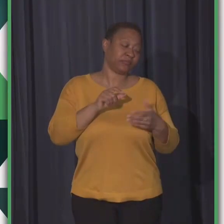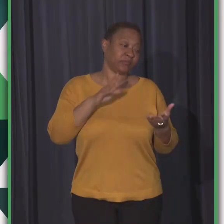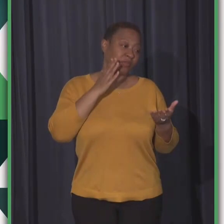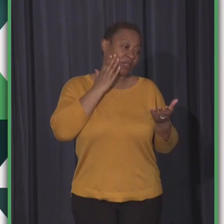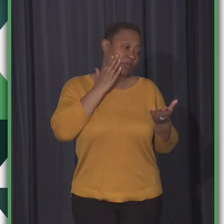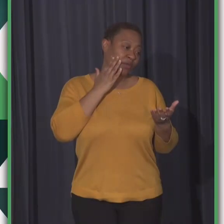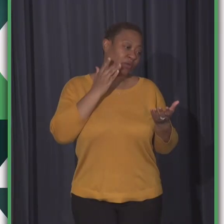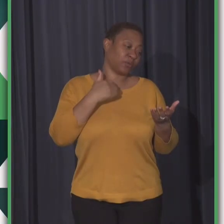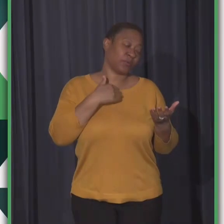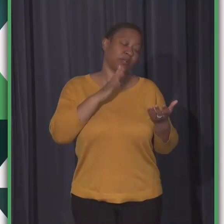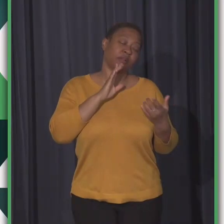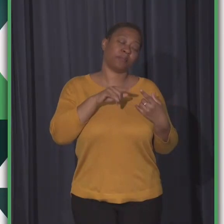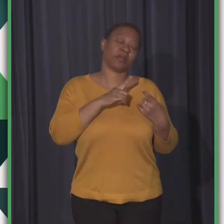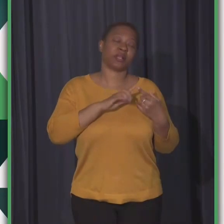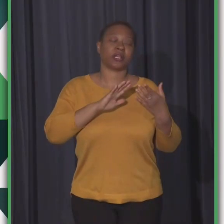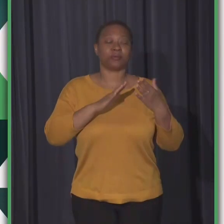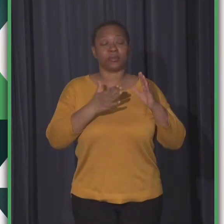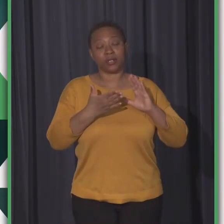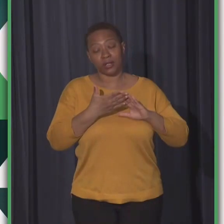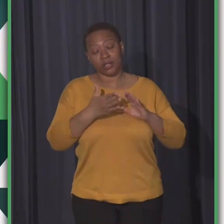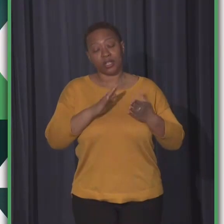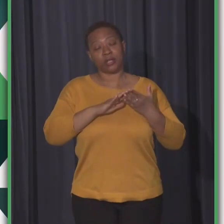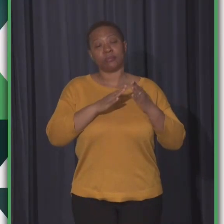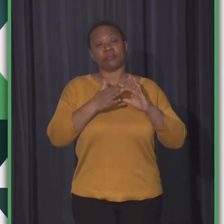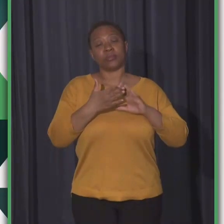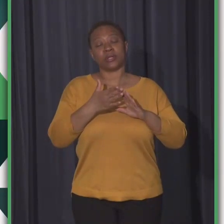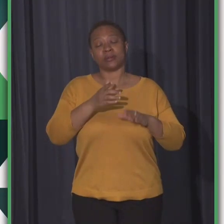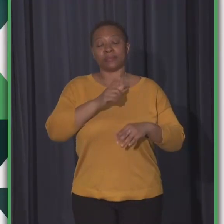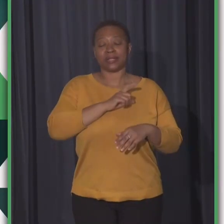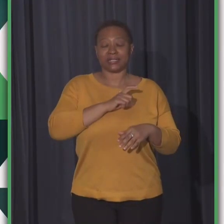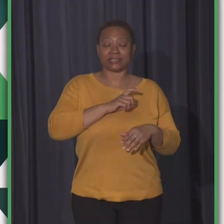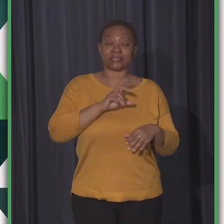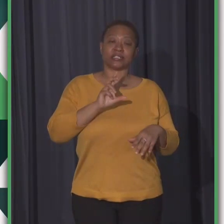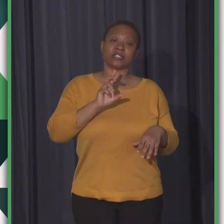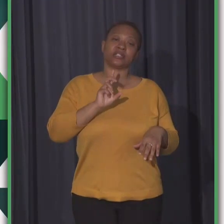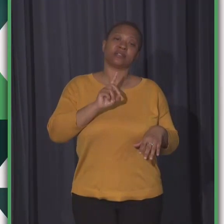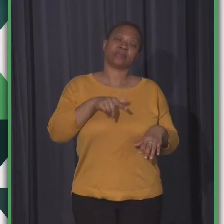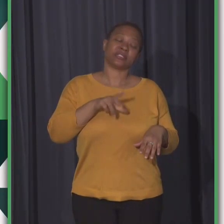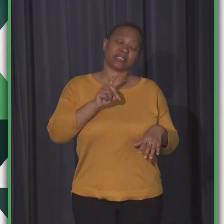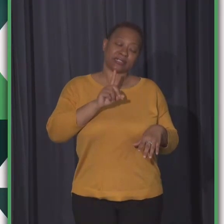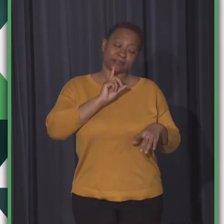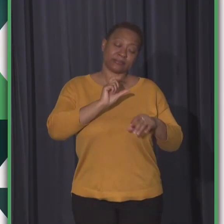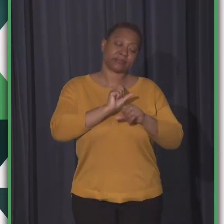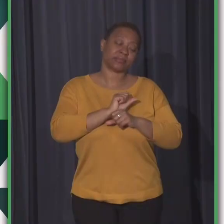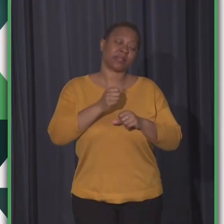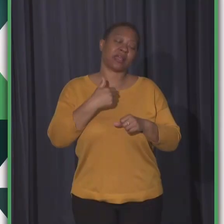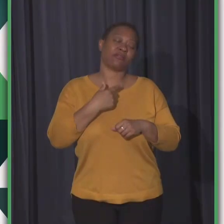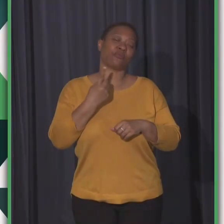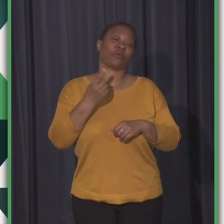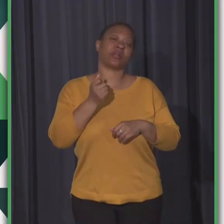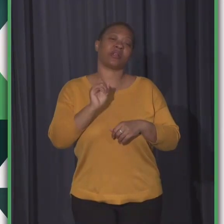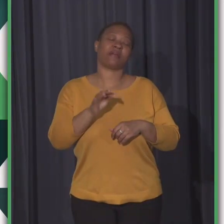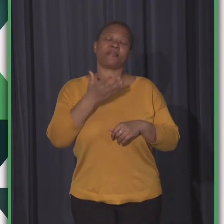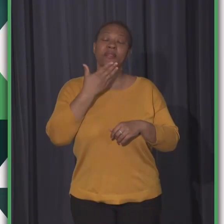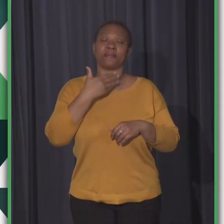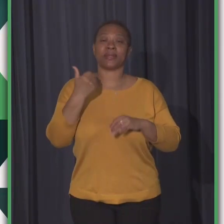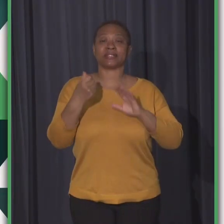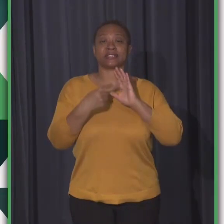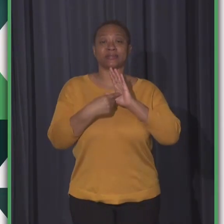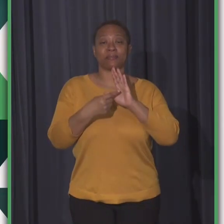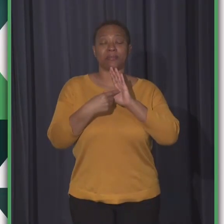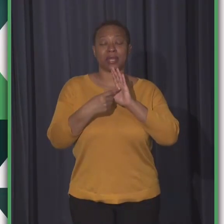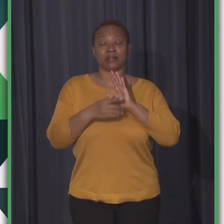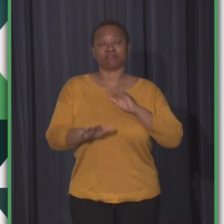We talk about community, we talk about community policing. Detroit Police Department definitely has one of the best models across the country, where